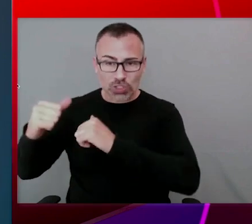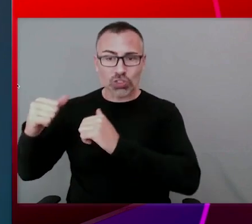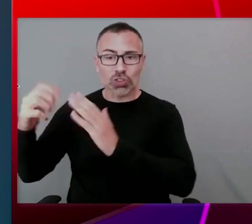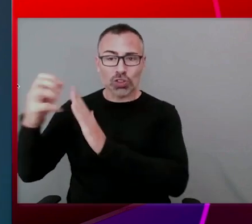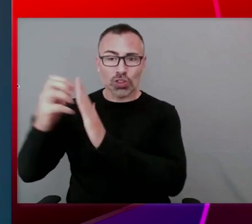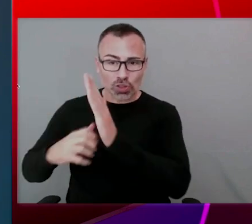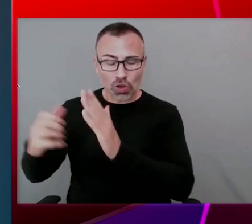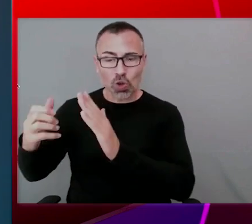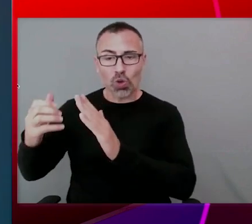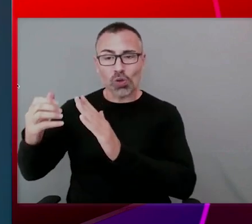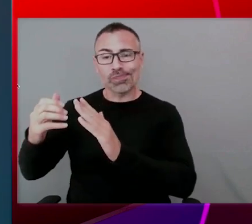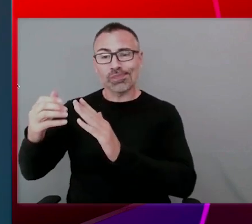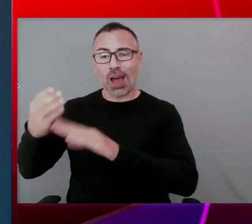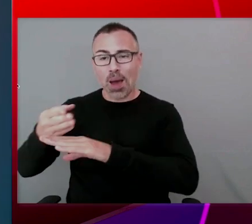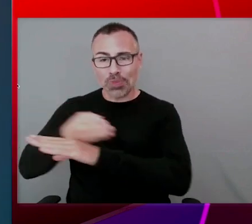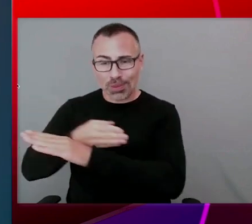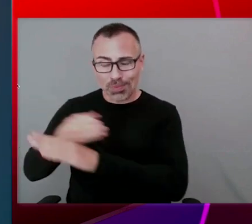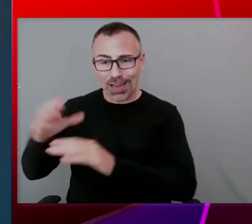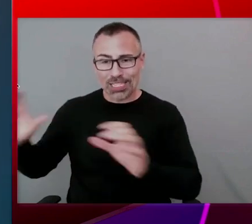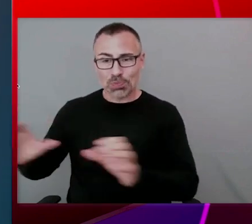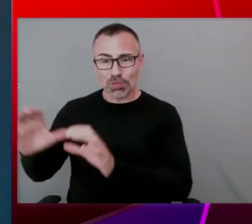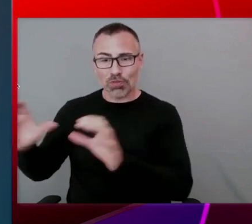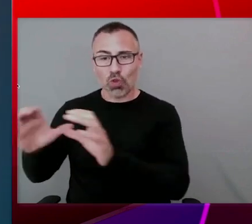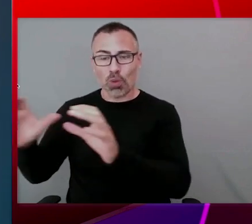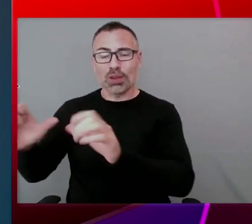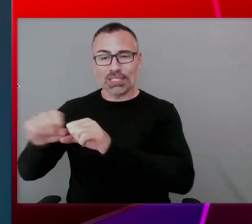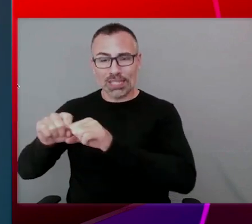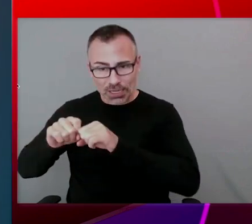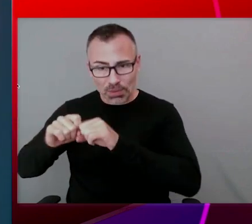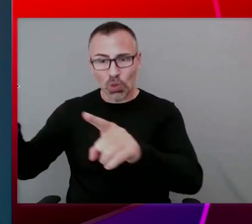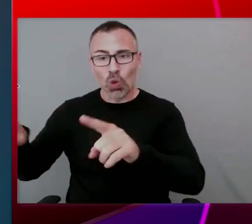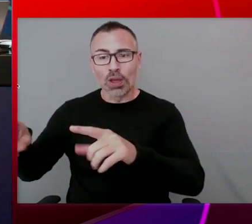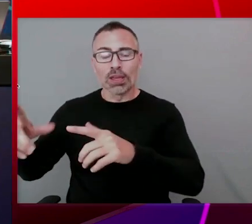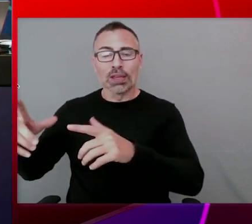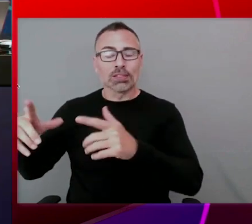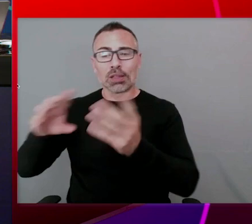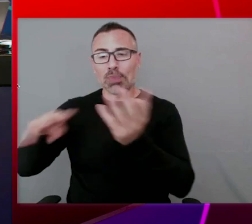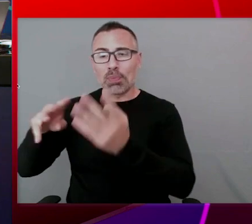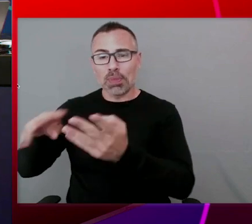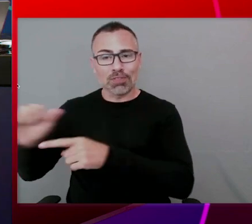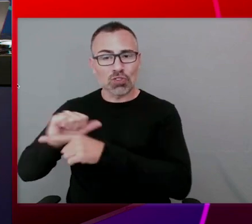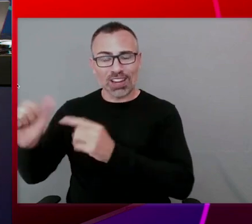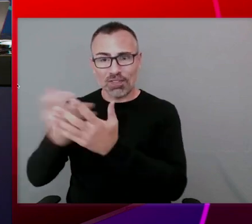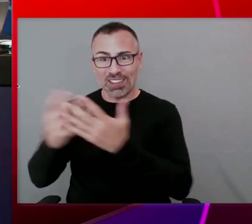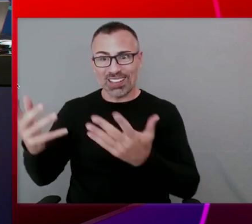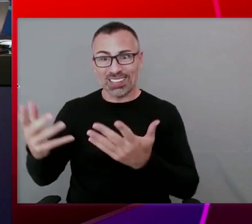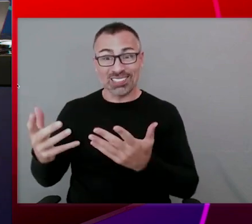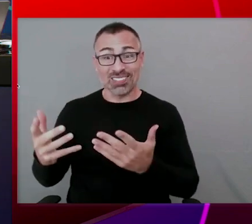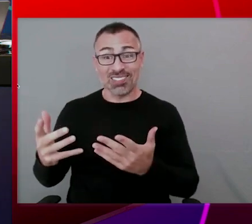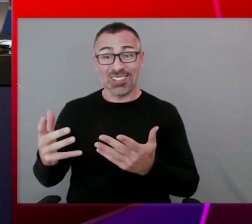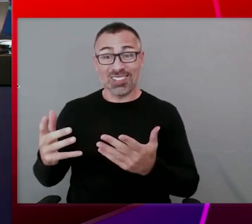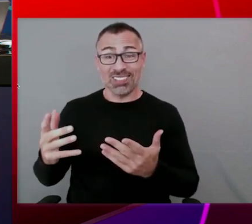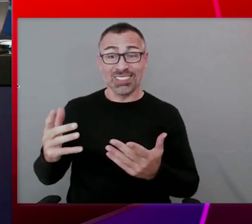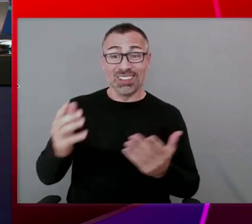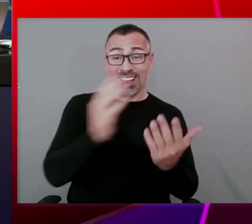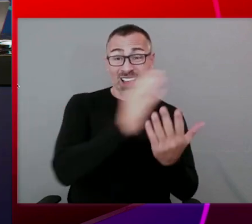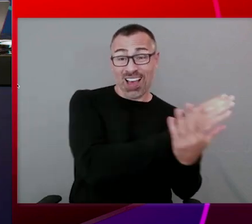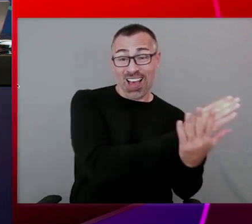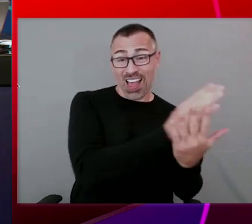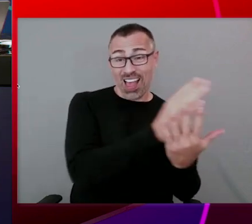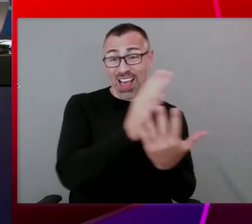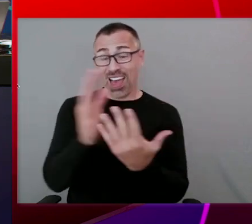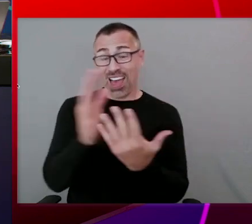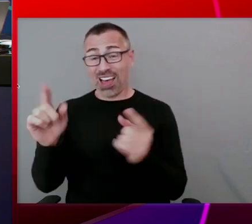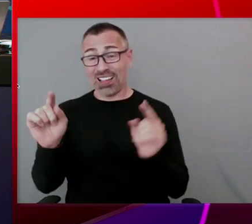pipeline production, right, to deploy it to training or inference pipeline. So all of that are difficult, and Data Wrangler have all the tools that you